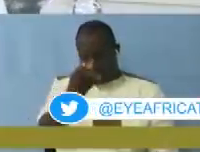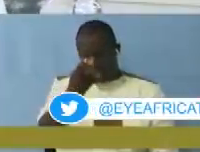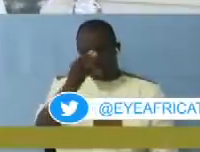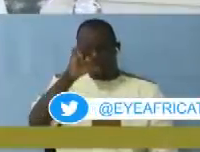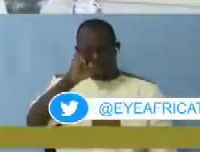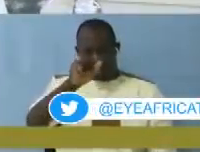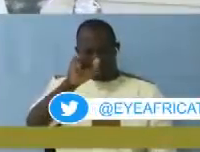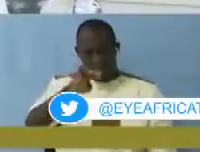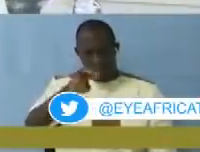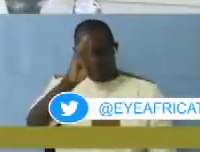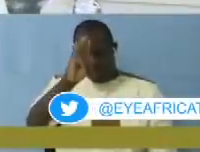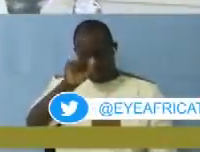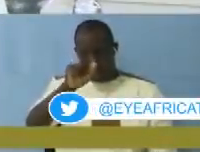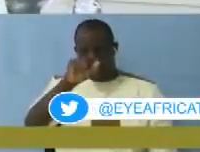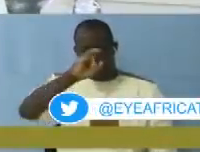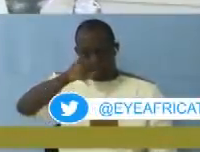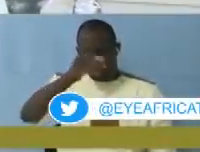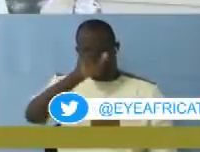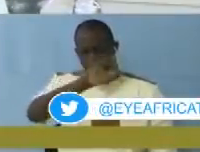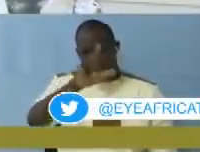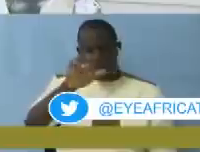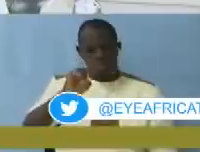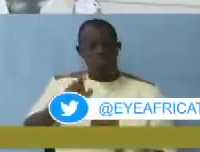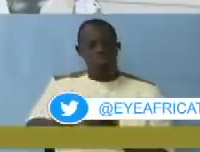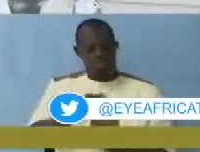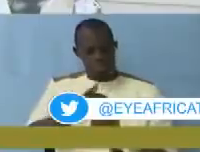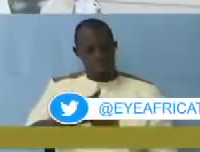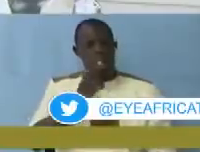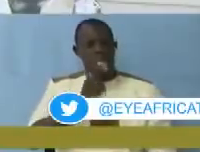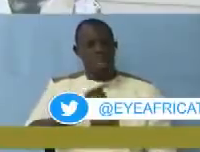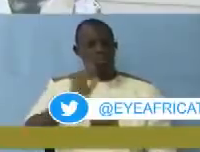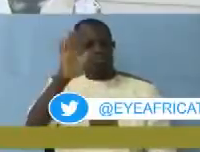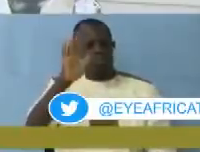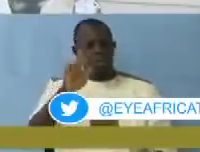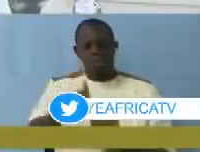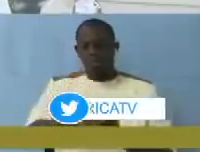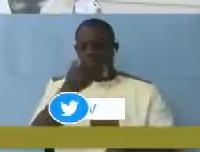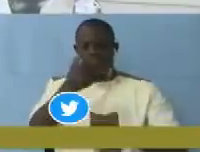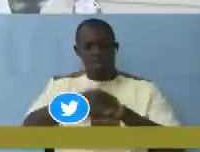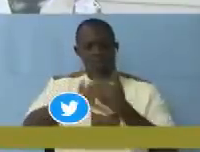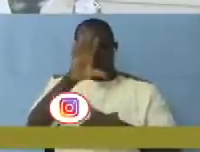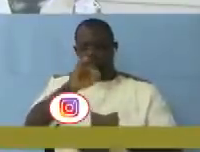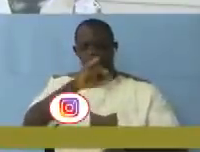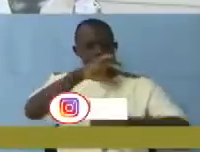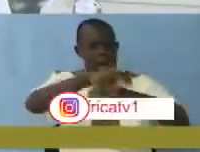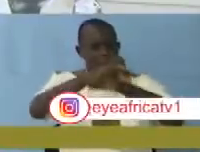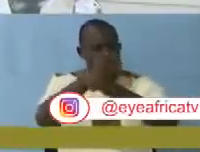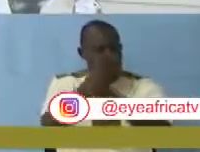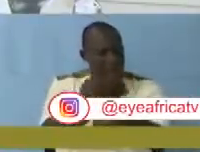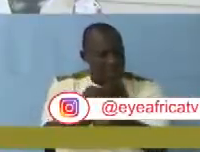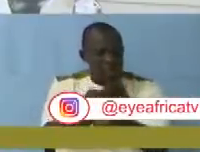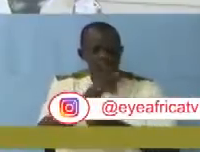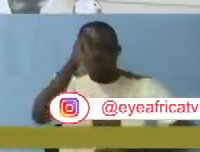I did not arrest, nor did I touch it with my hand.